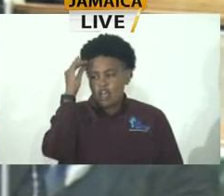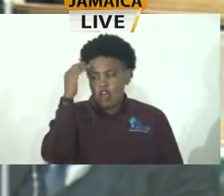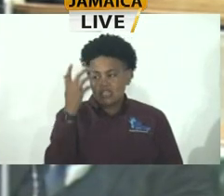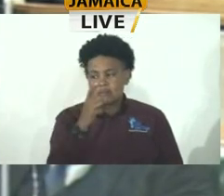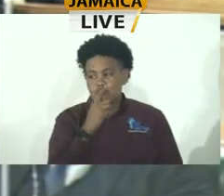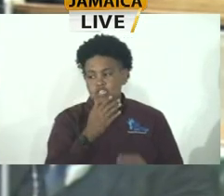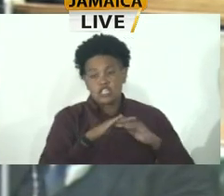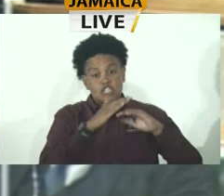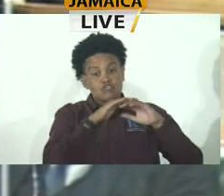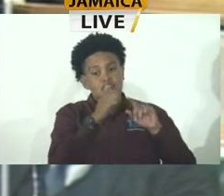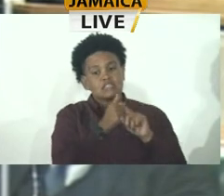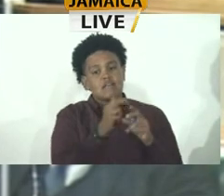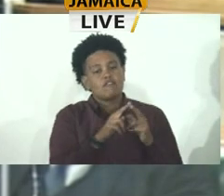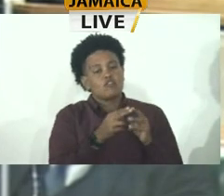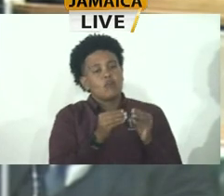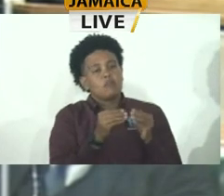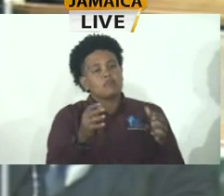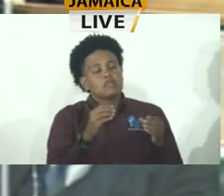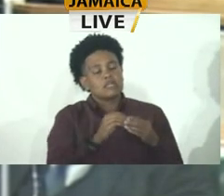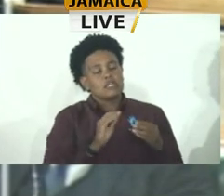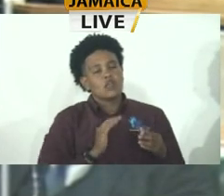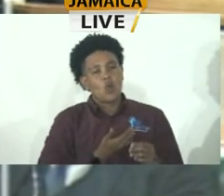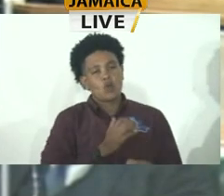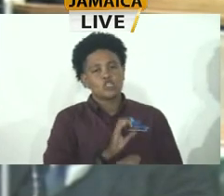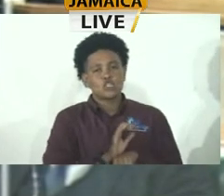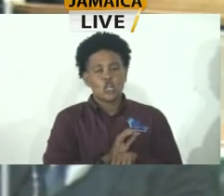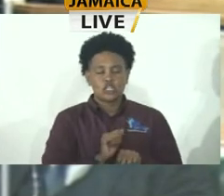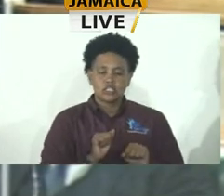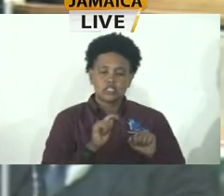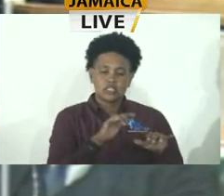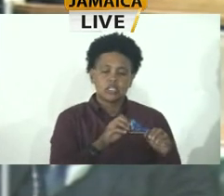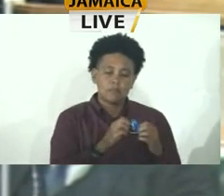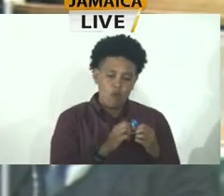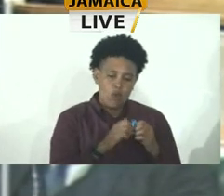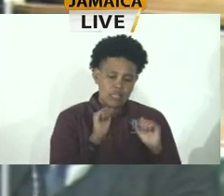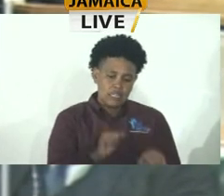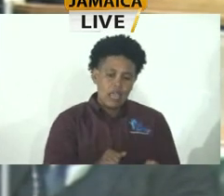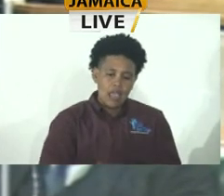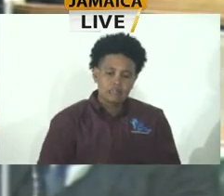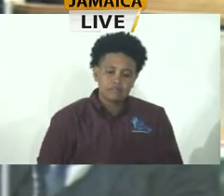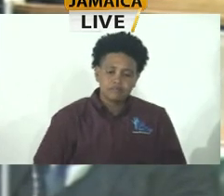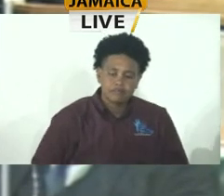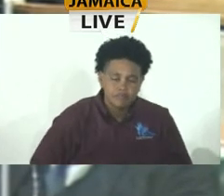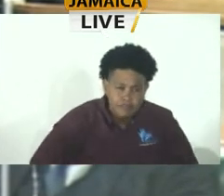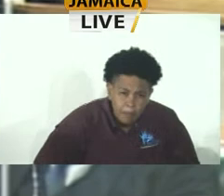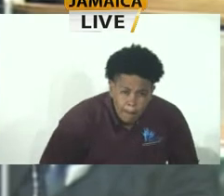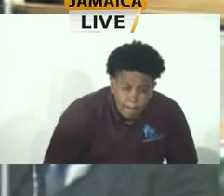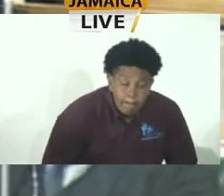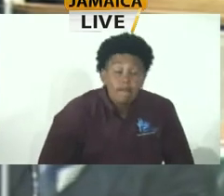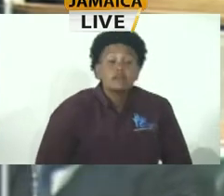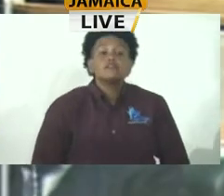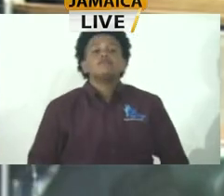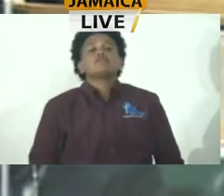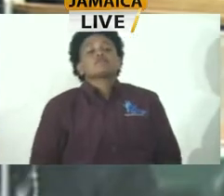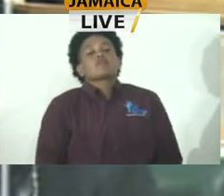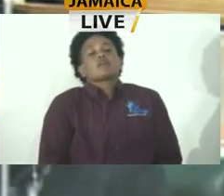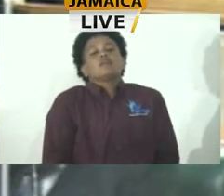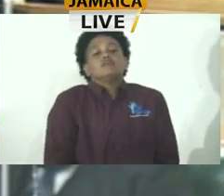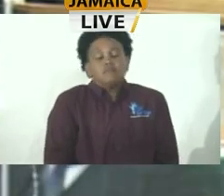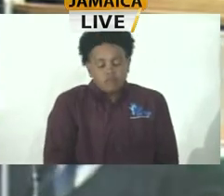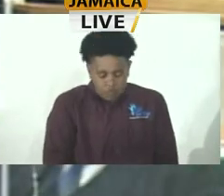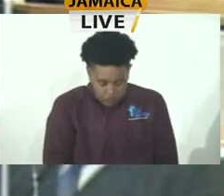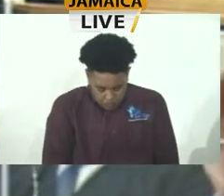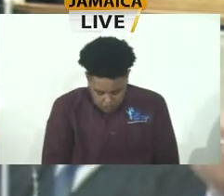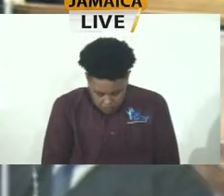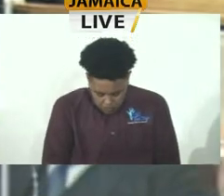increasing the the numbers in our church uh just just to point out madam speaker it's interesting in